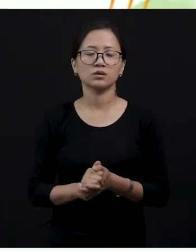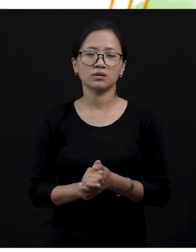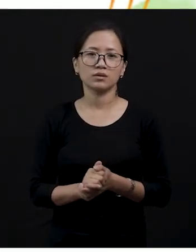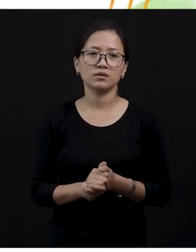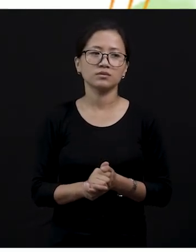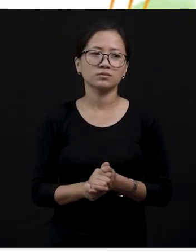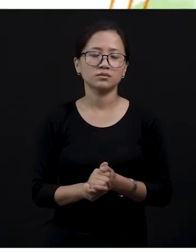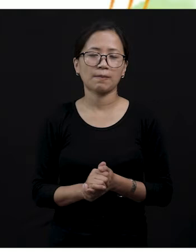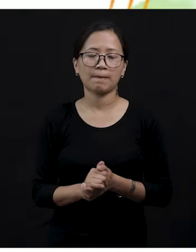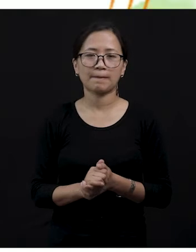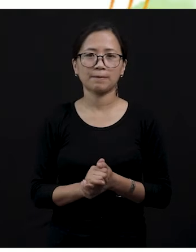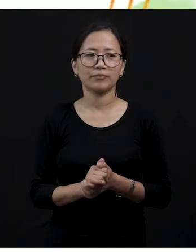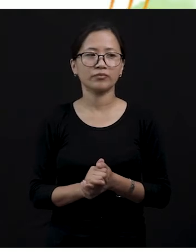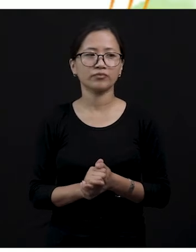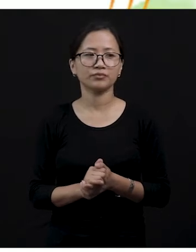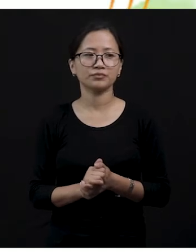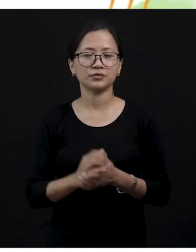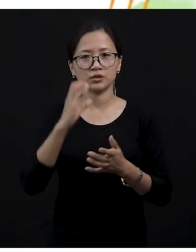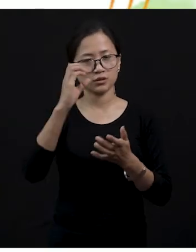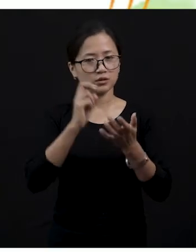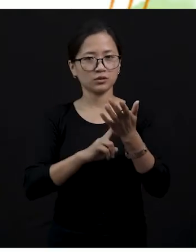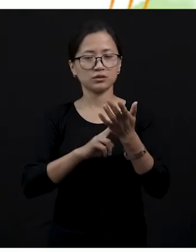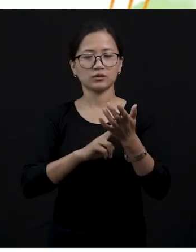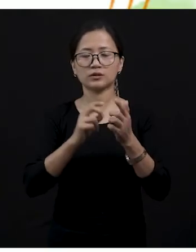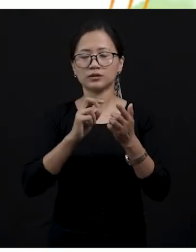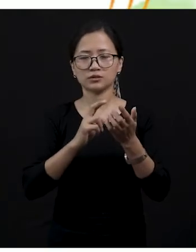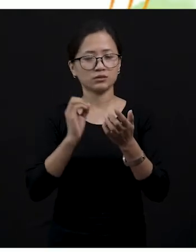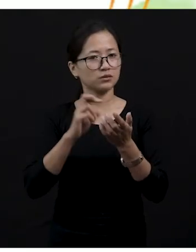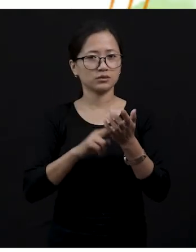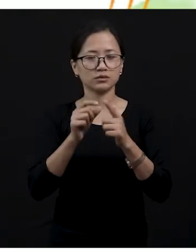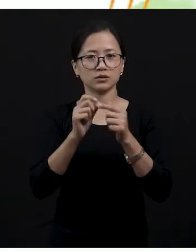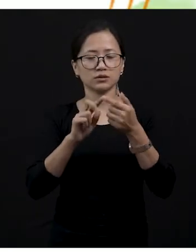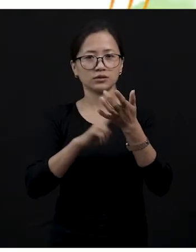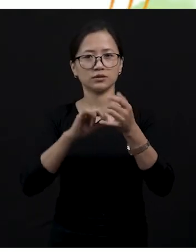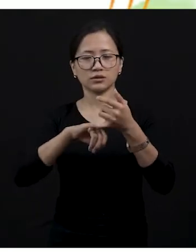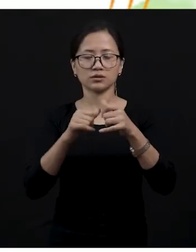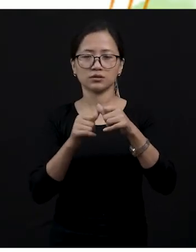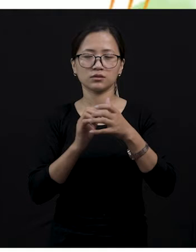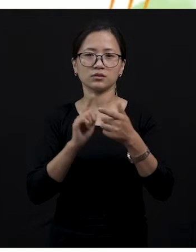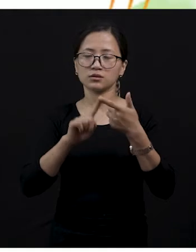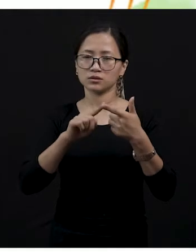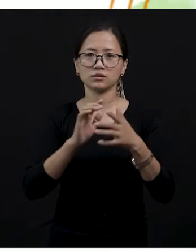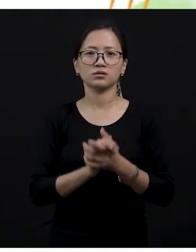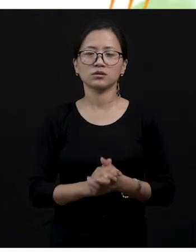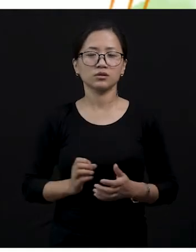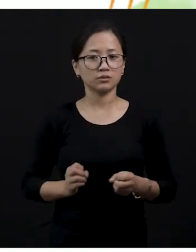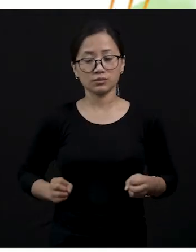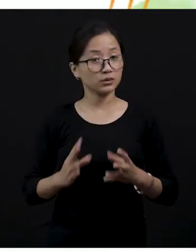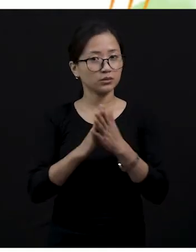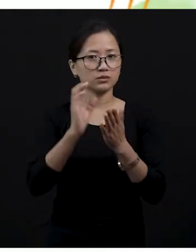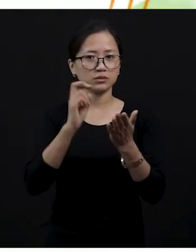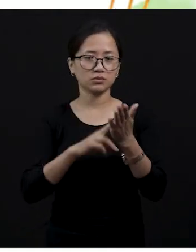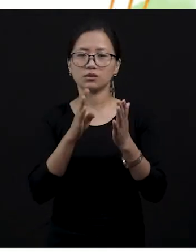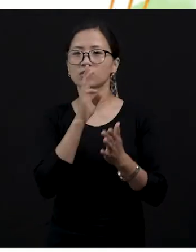becomes thanda, okay, it condenses. That means it becomes water vapors.